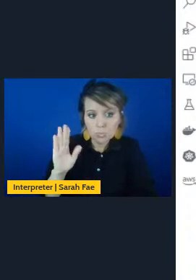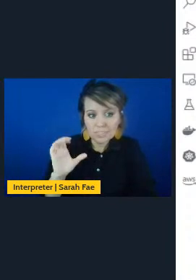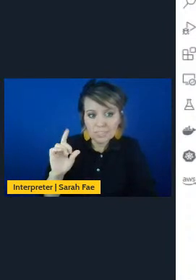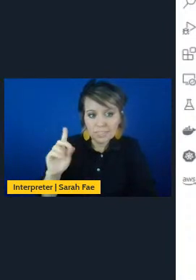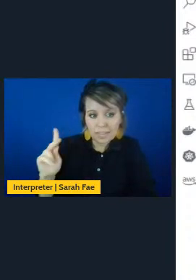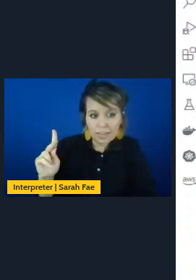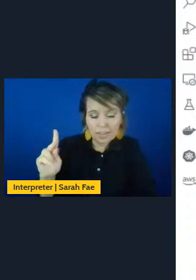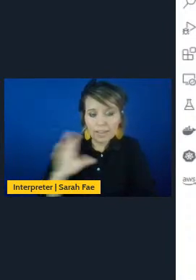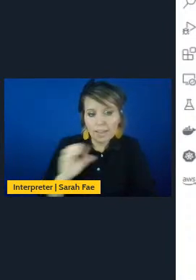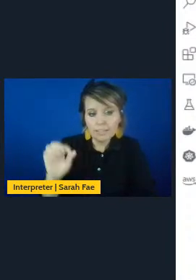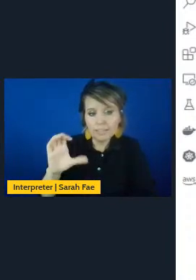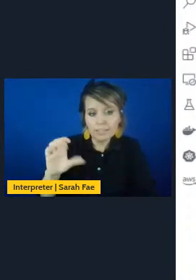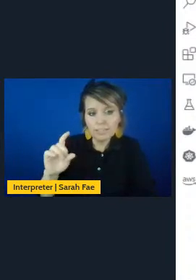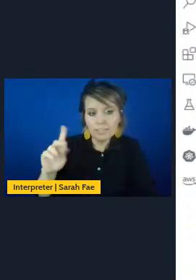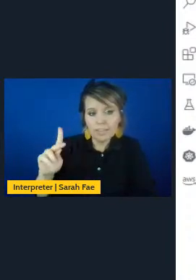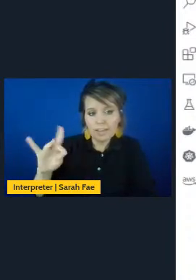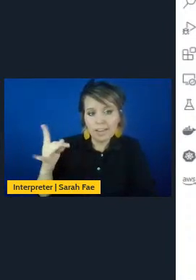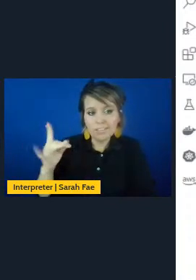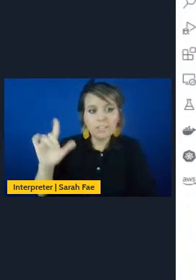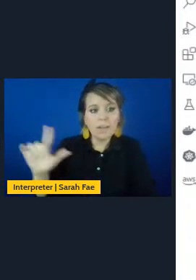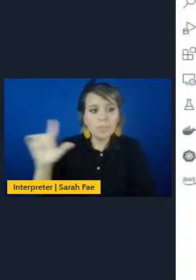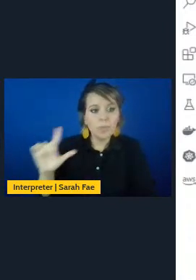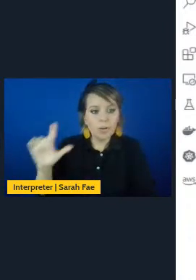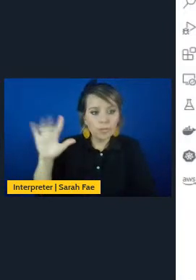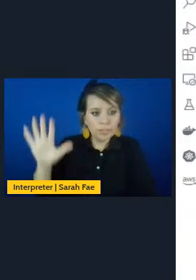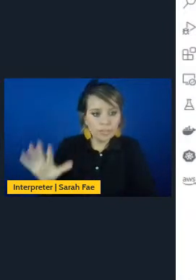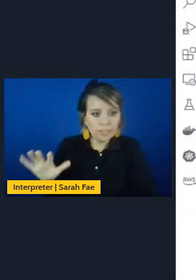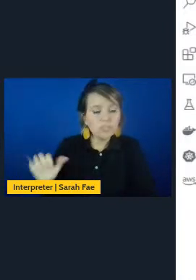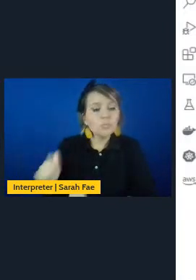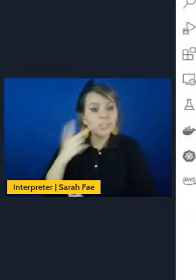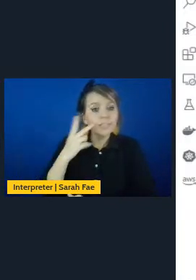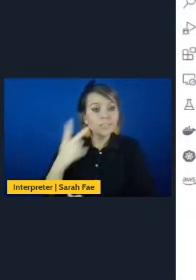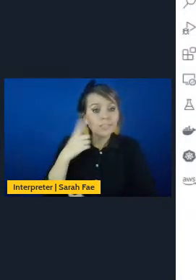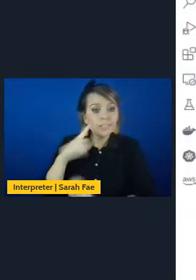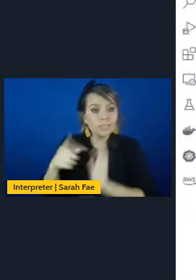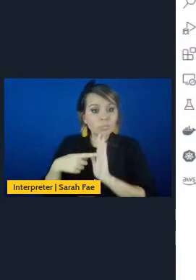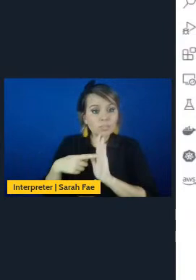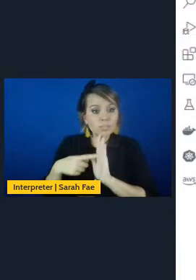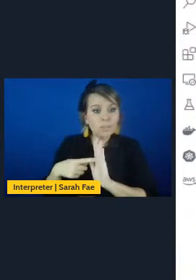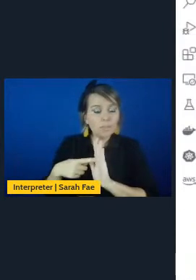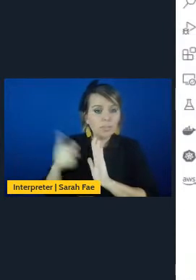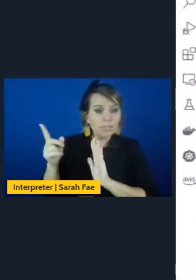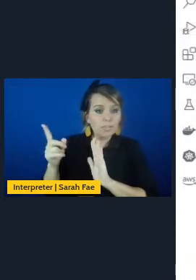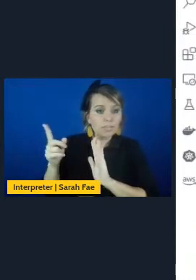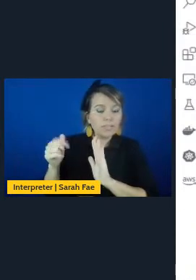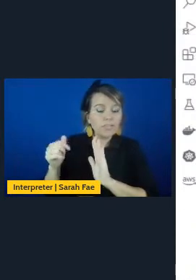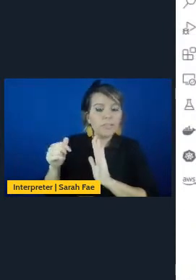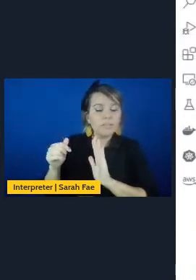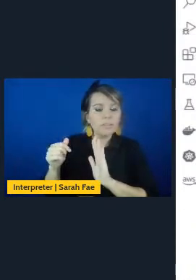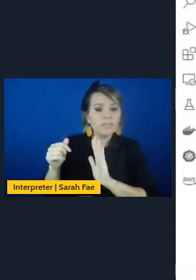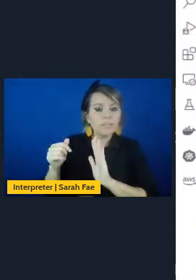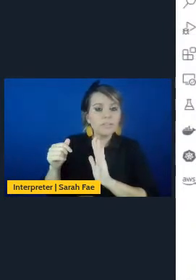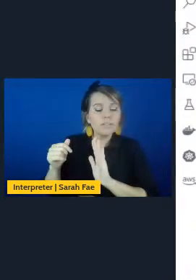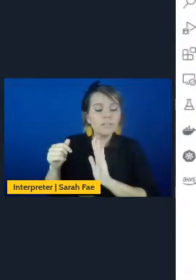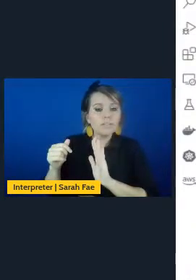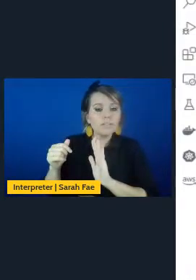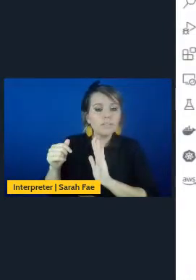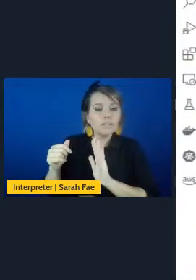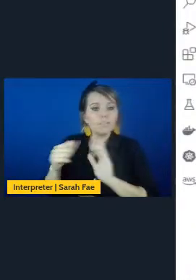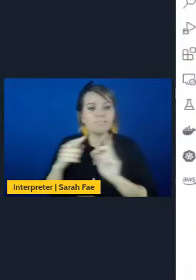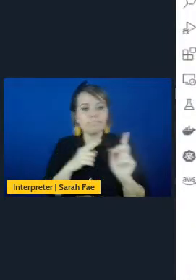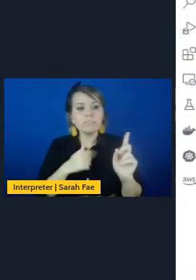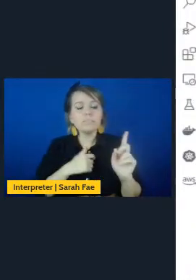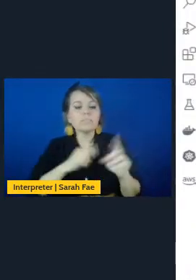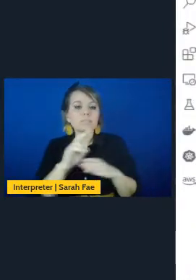CDKs library here. So as you can see, for example, in this case, I'm using this